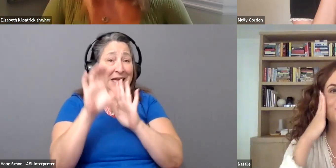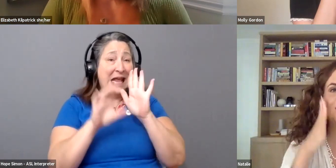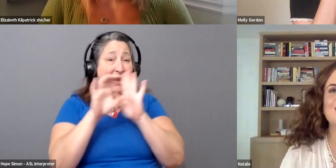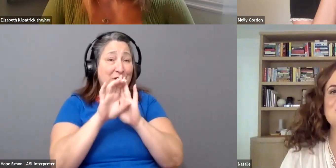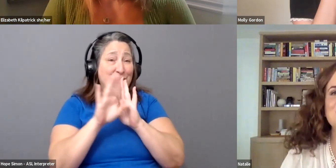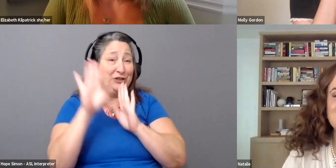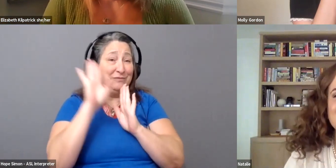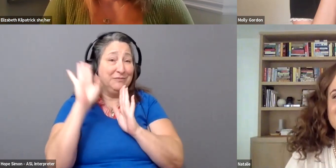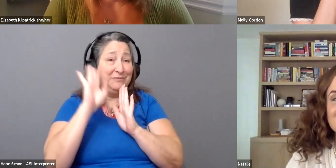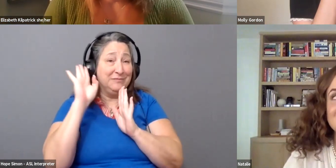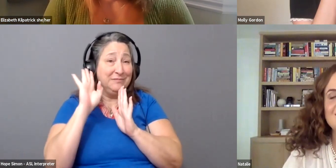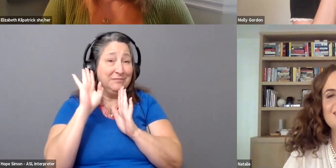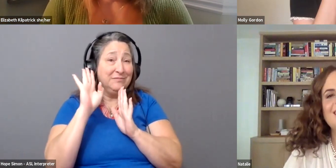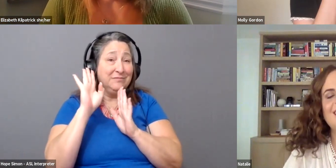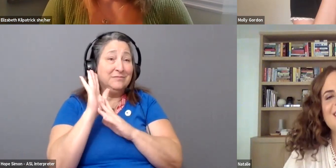ago.